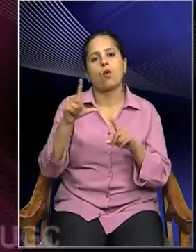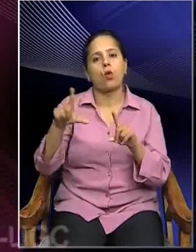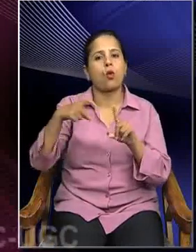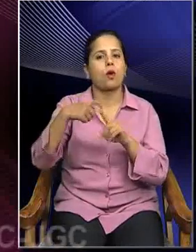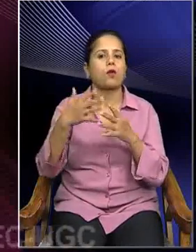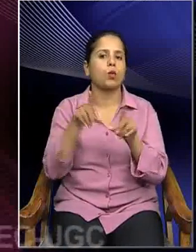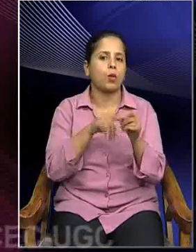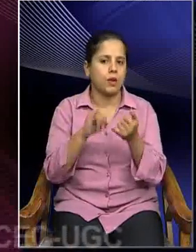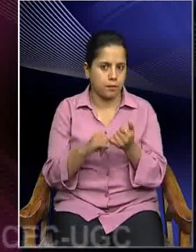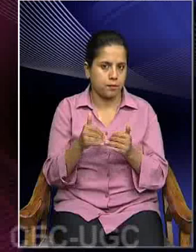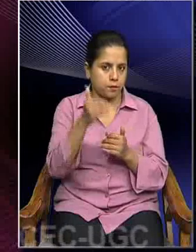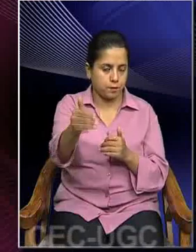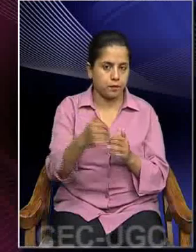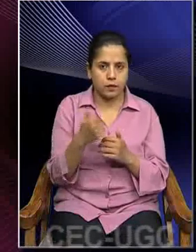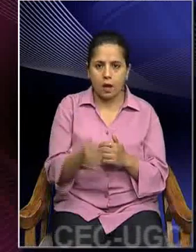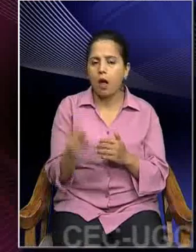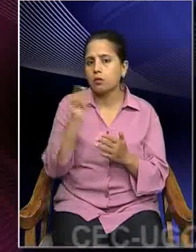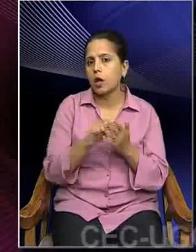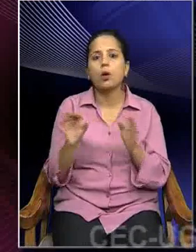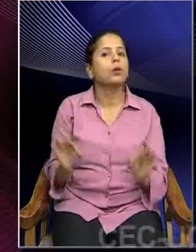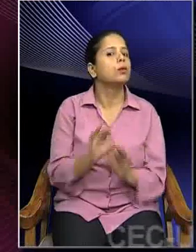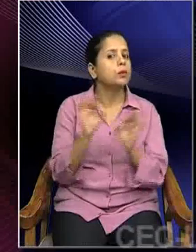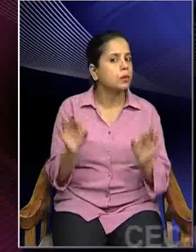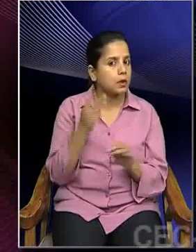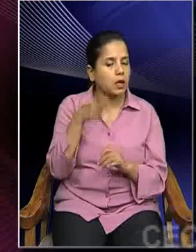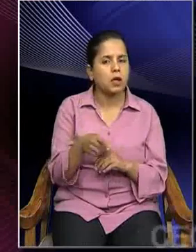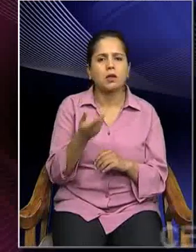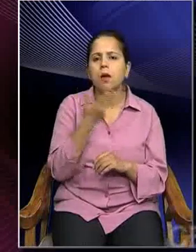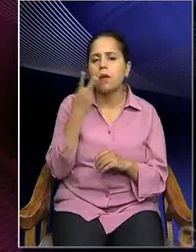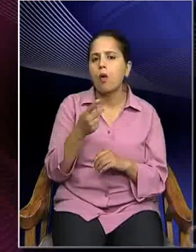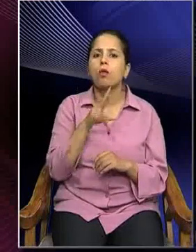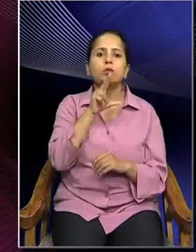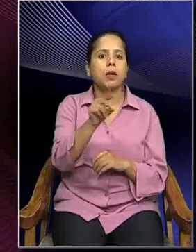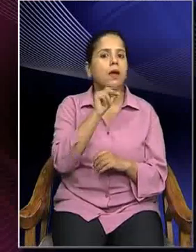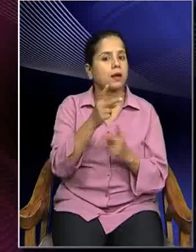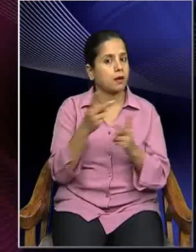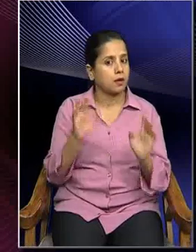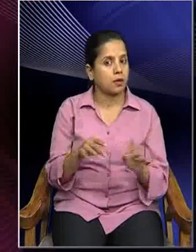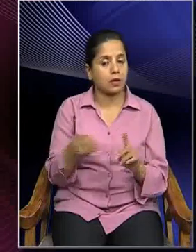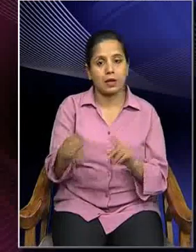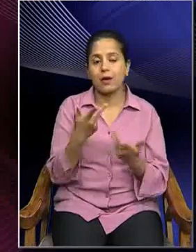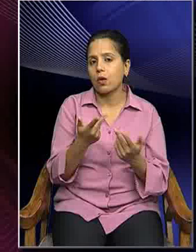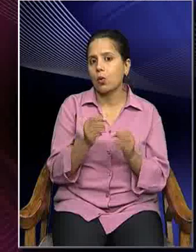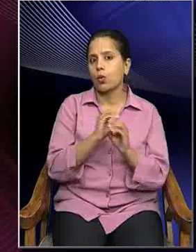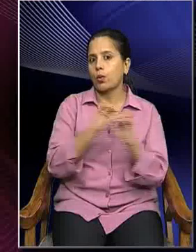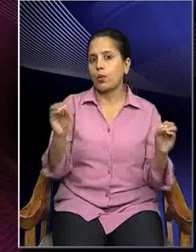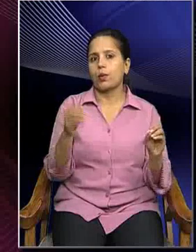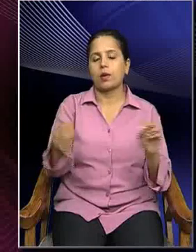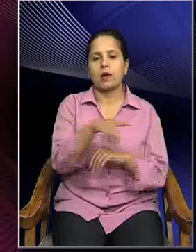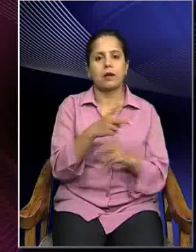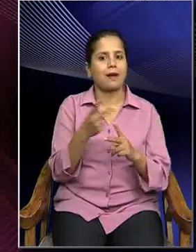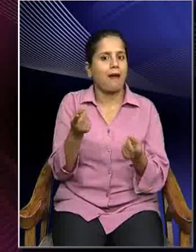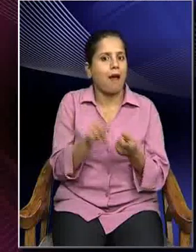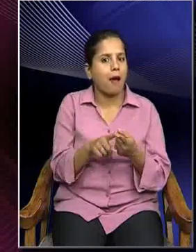Now folkways are unwritten, they are kind of oral, and these are without any moral